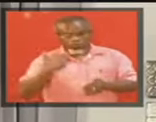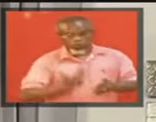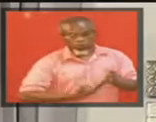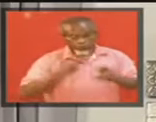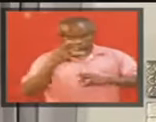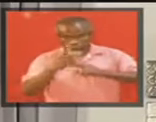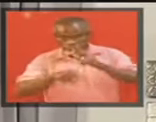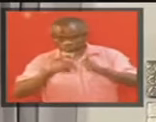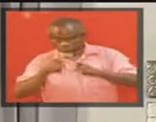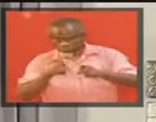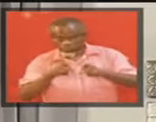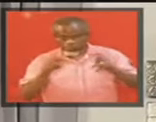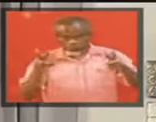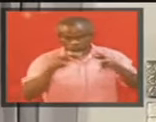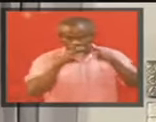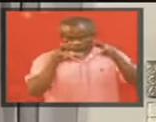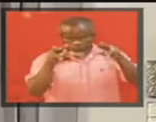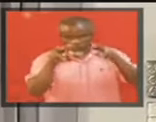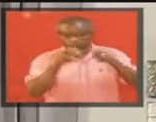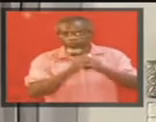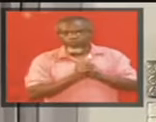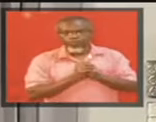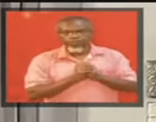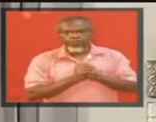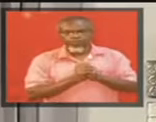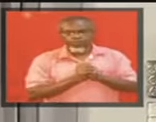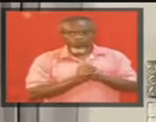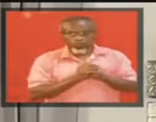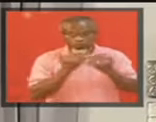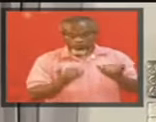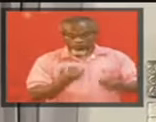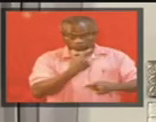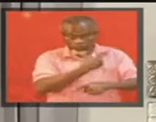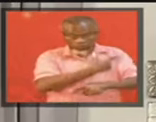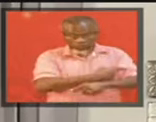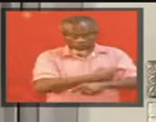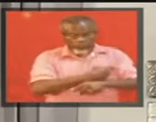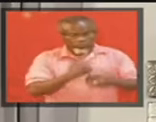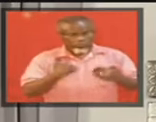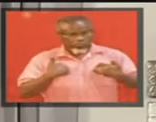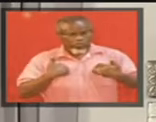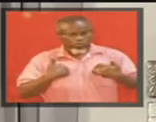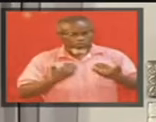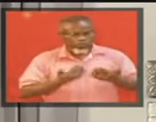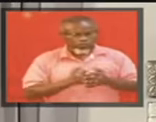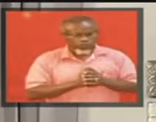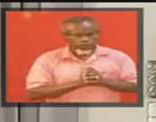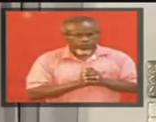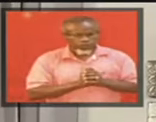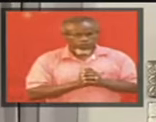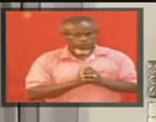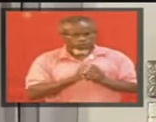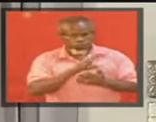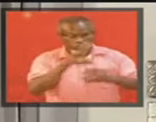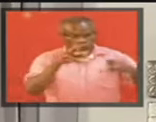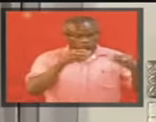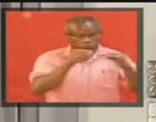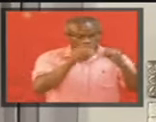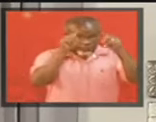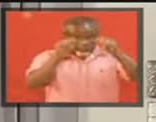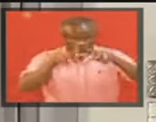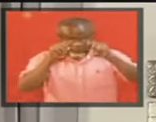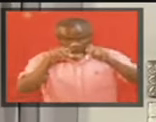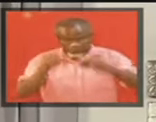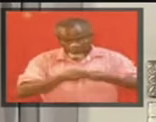The clinical status update for Wednesday, 23rd September 2020 is as follows. The total number of tests submitted to the public